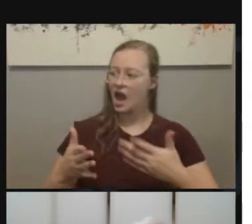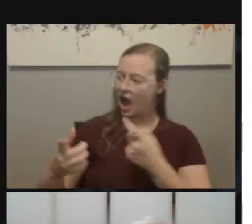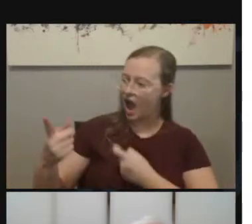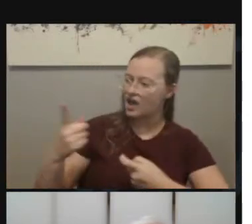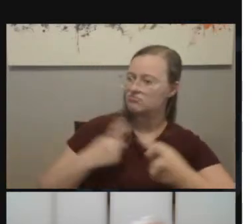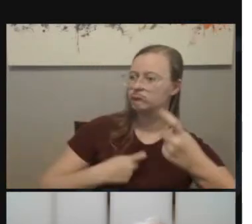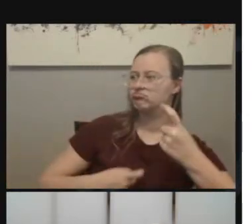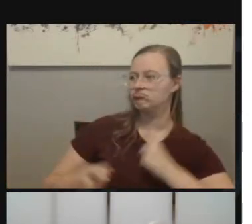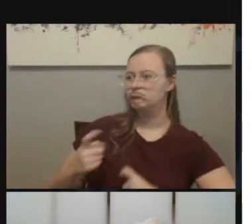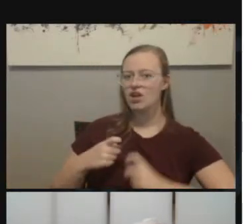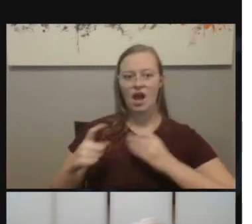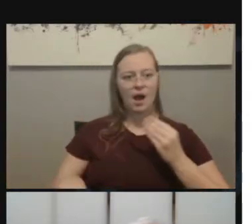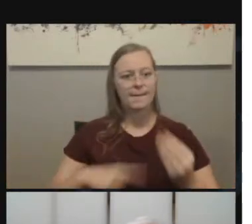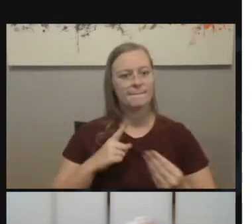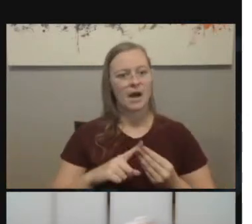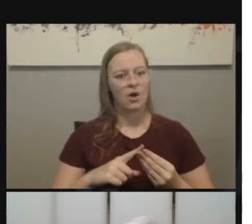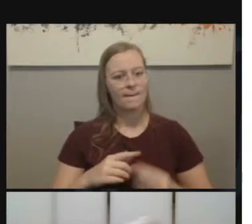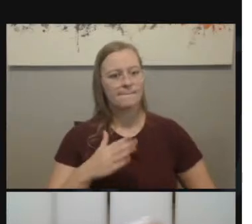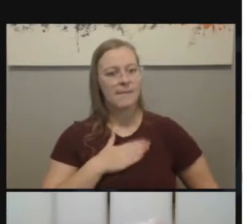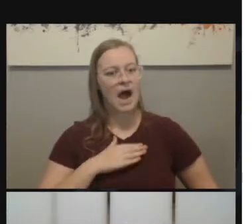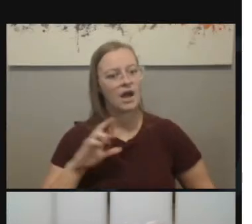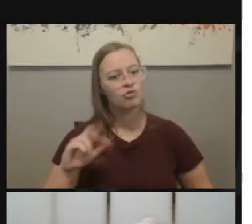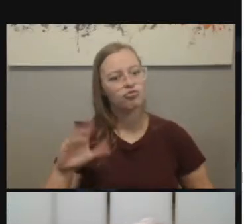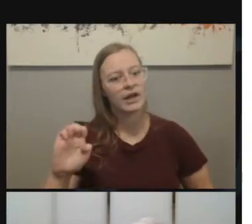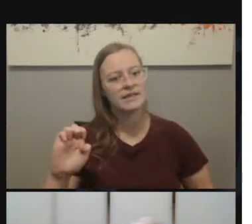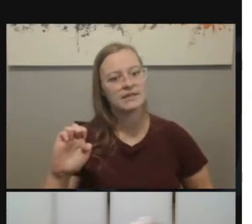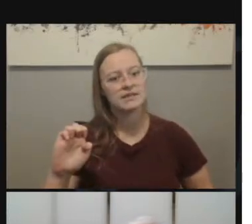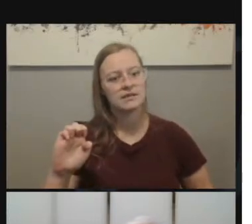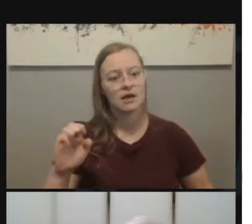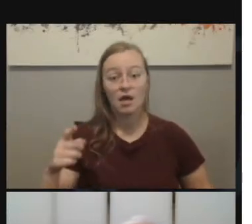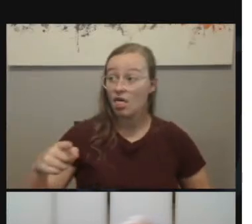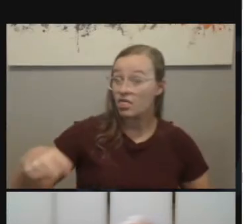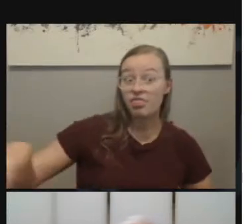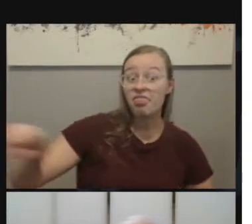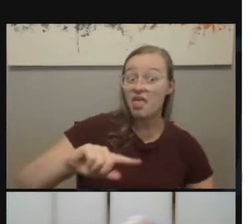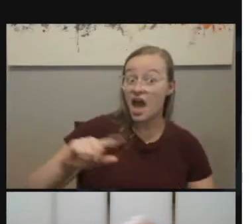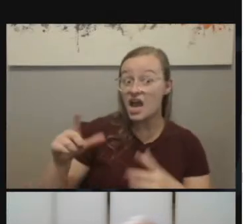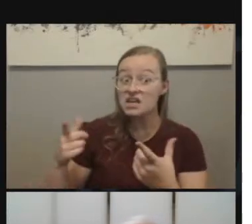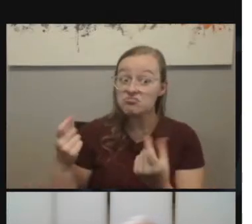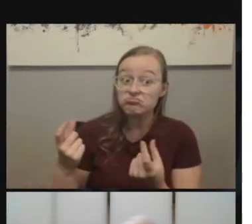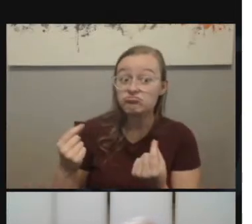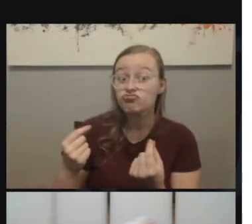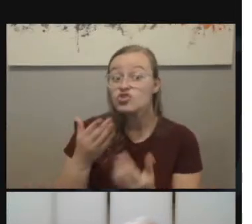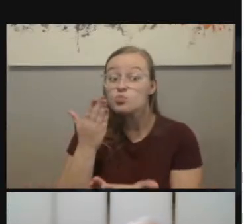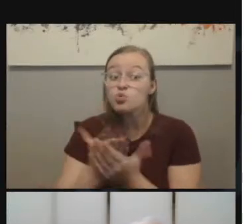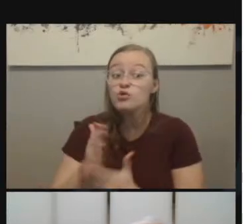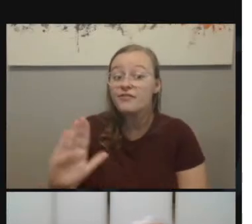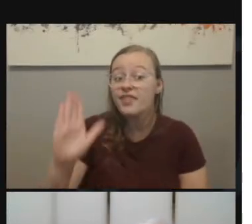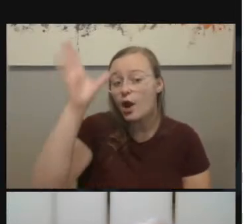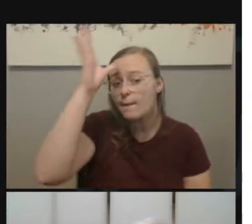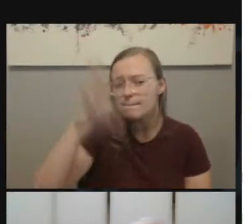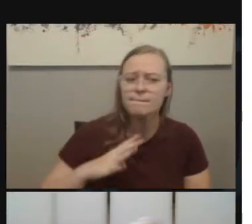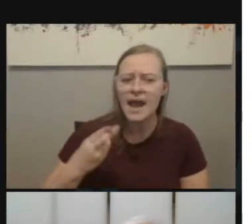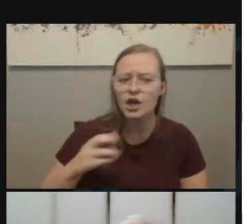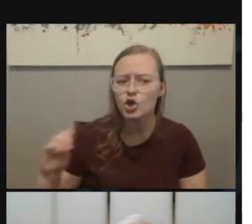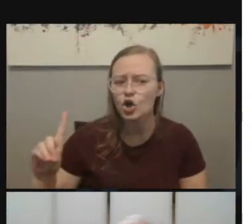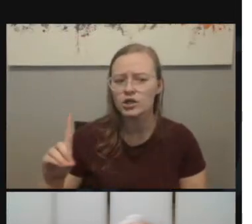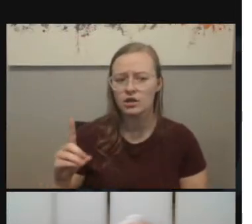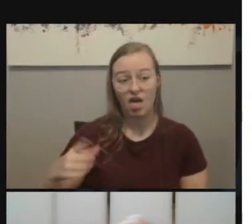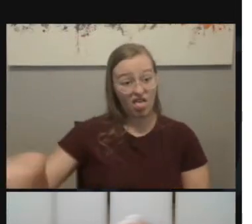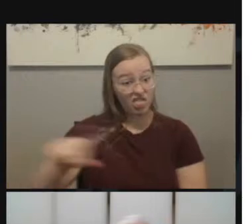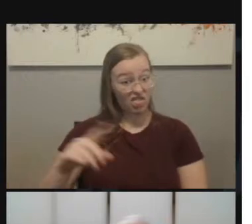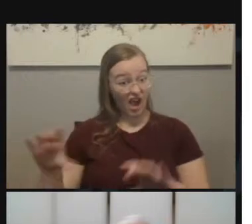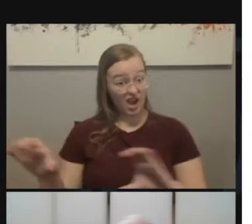questions concerning my race, what they ever did to prove their manhood, what they ever did to